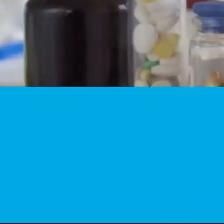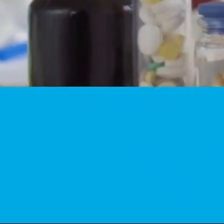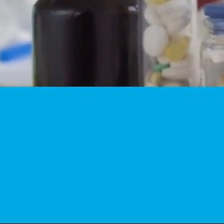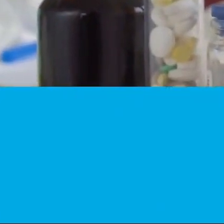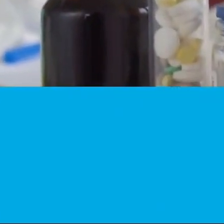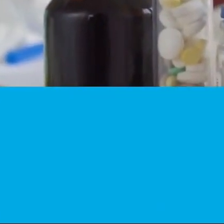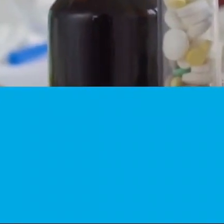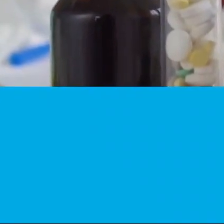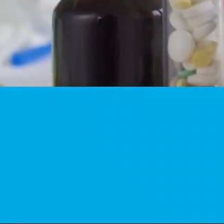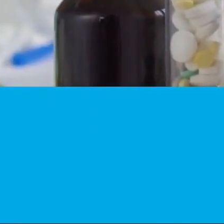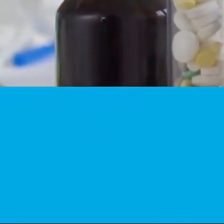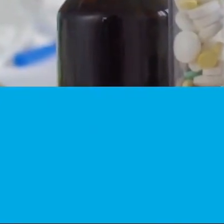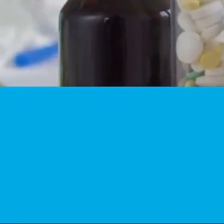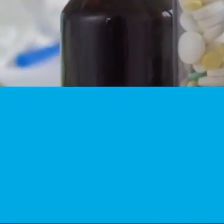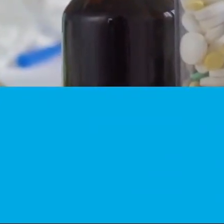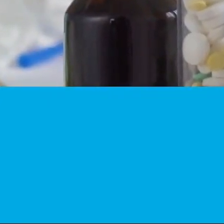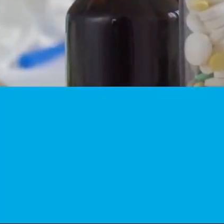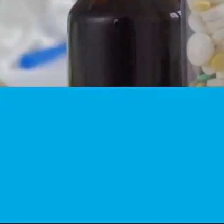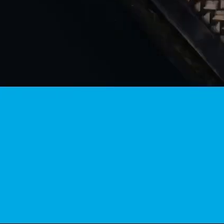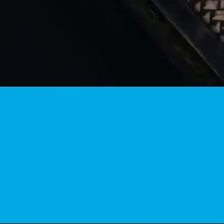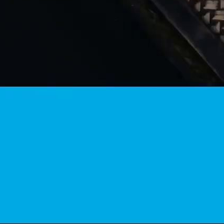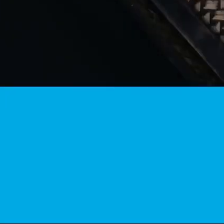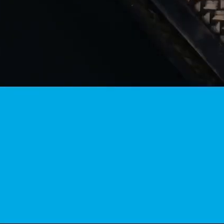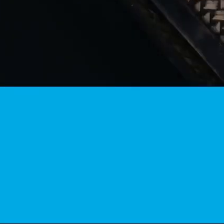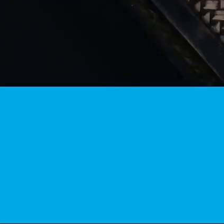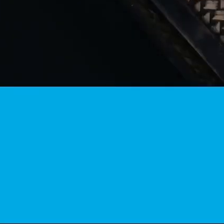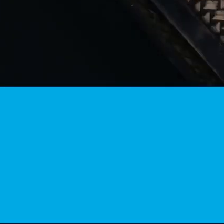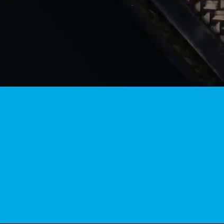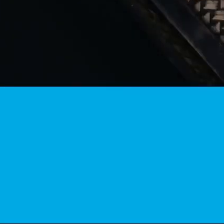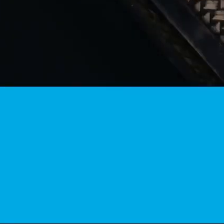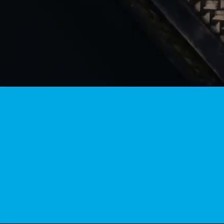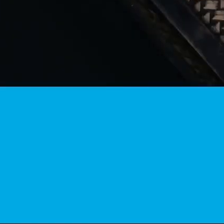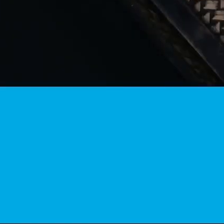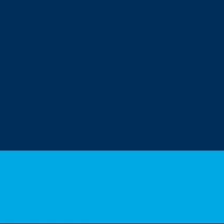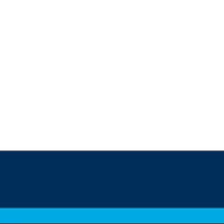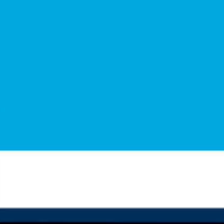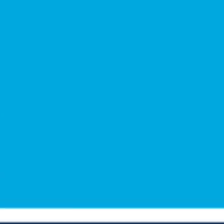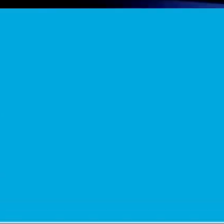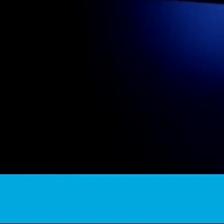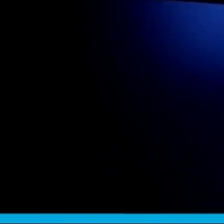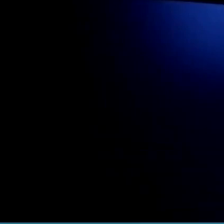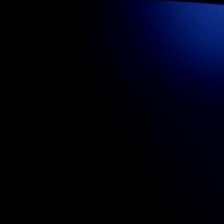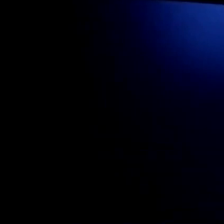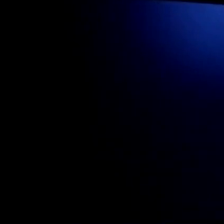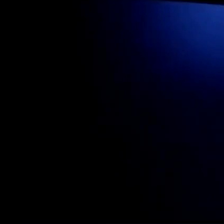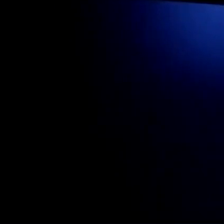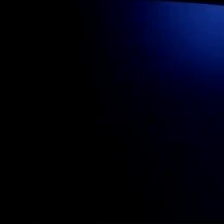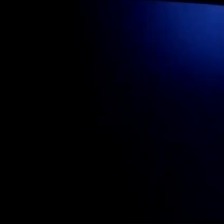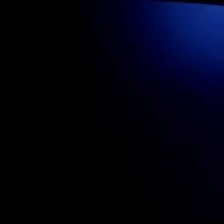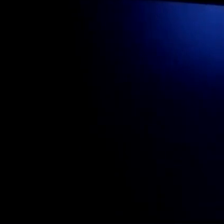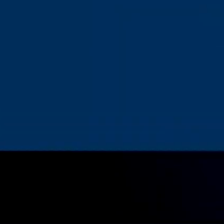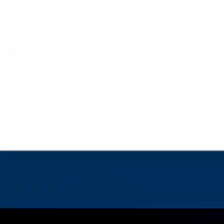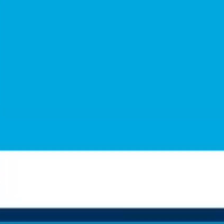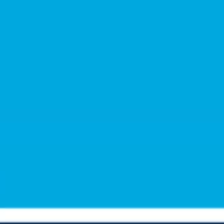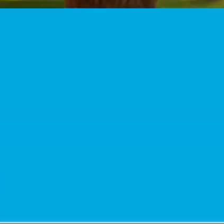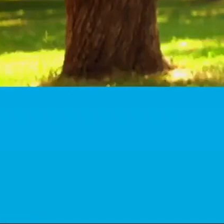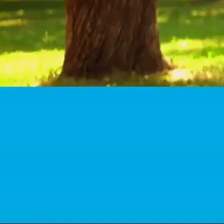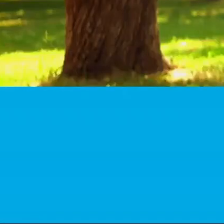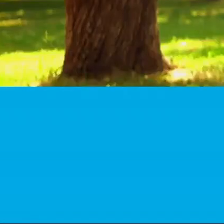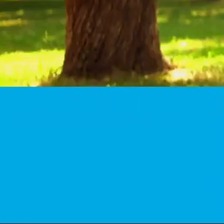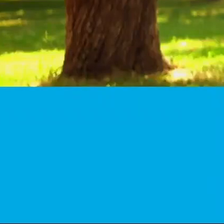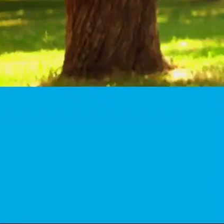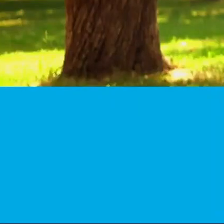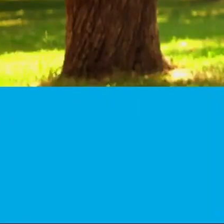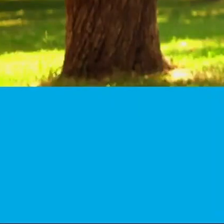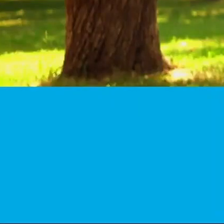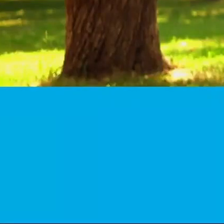Allergies are the 6th leading cause of chronic illness, and it seems these are in higher demand now. I'm Jessica Lovell. The reason your